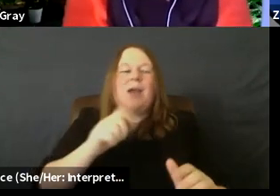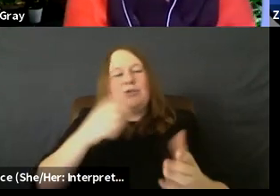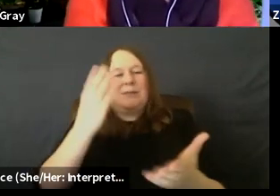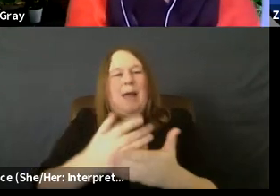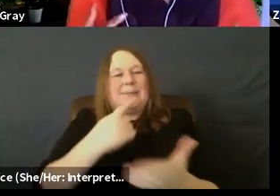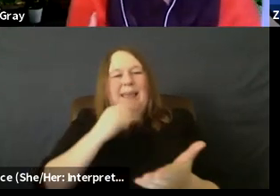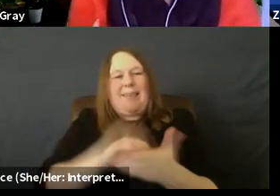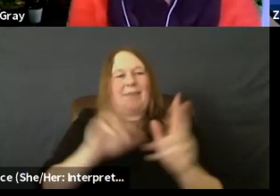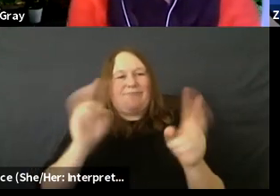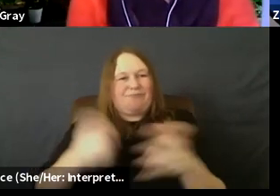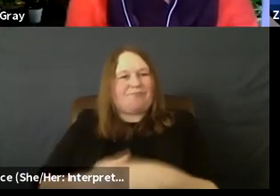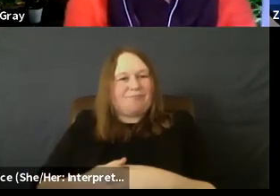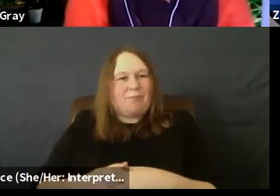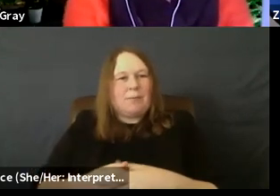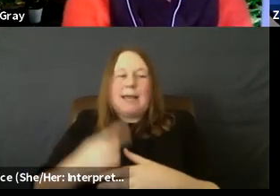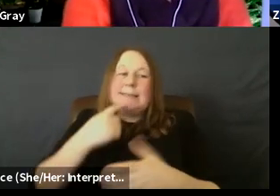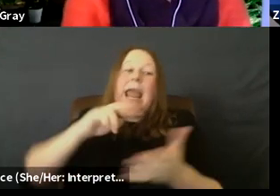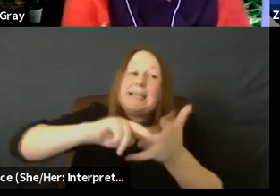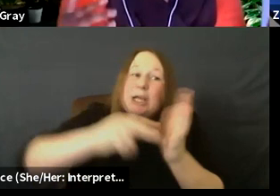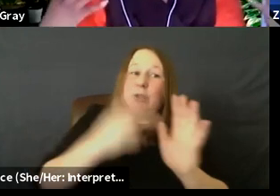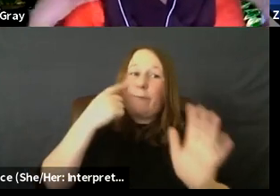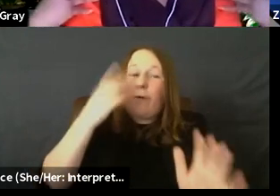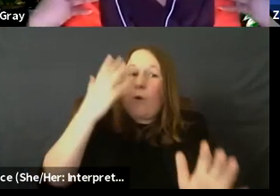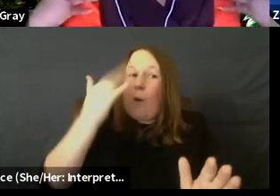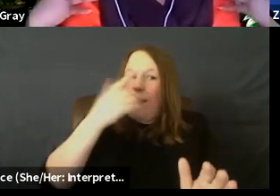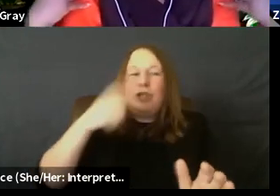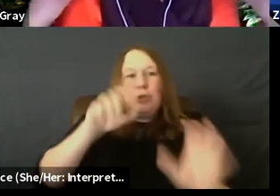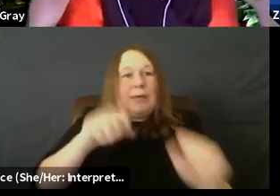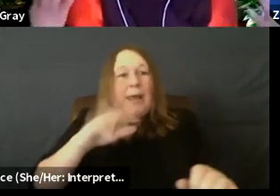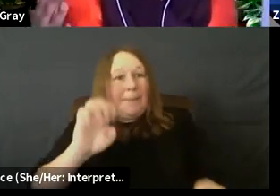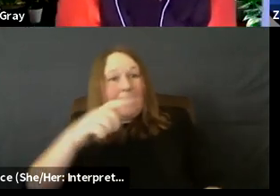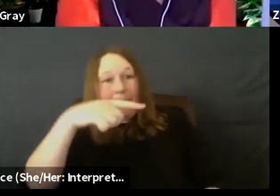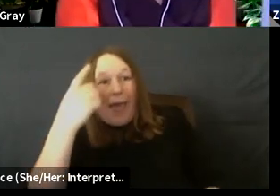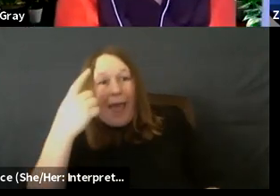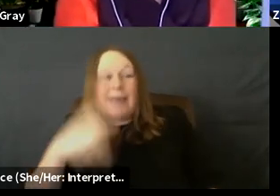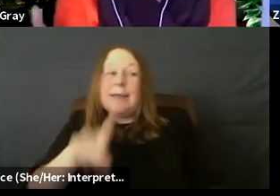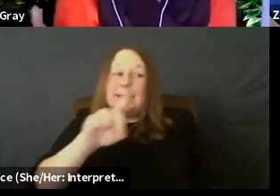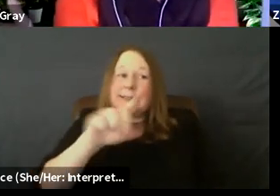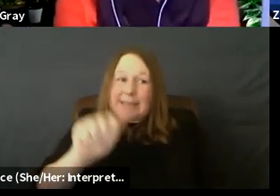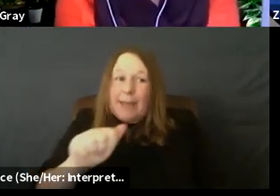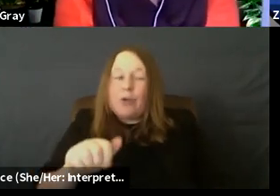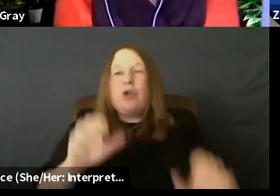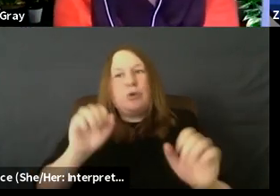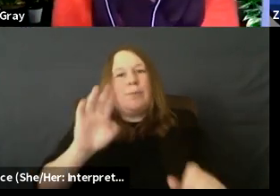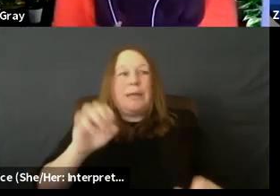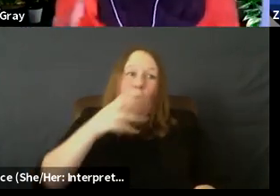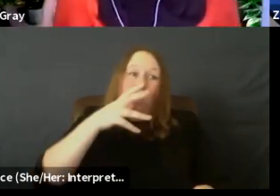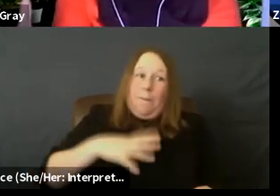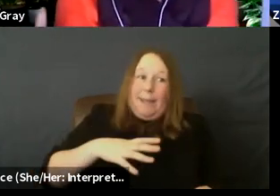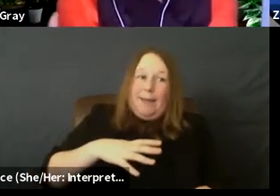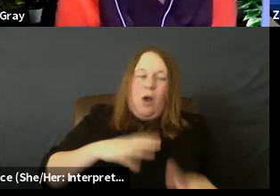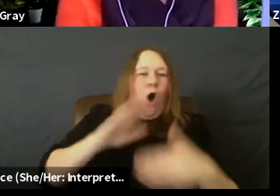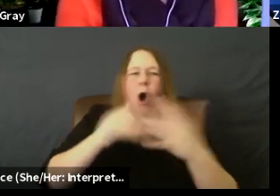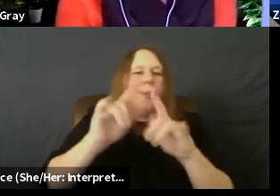that. And I say that very intentionally because you can be Black, you can be disabled, you can be woman all